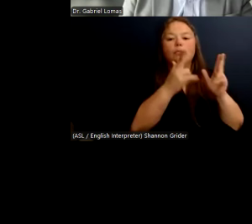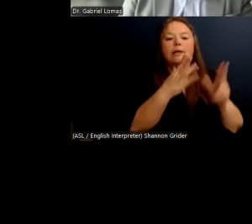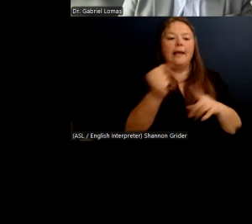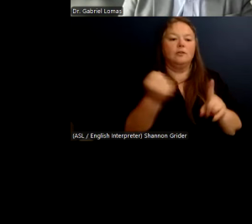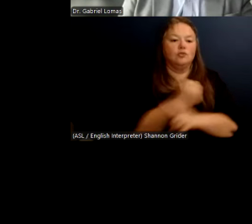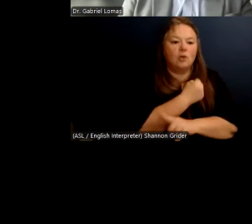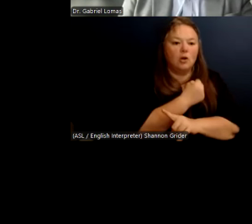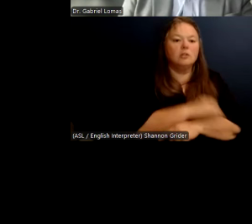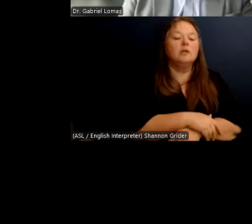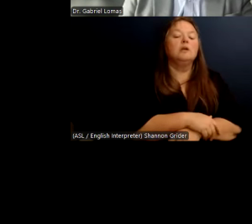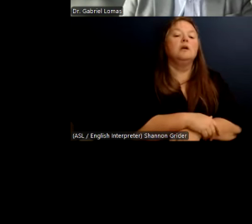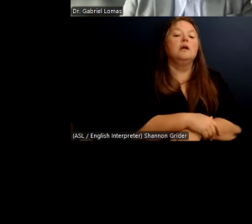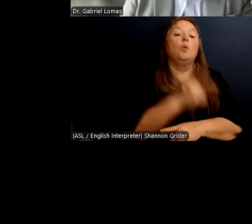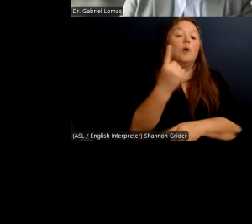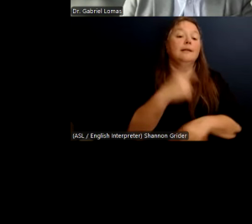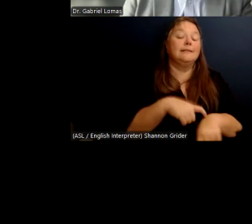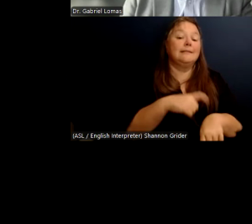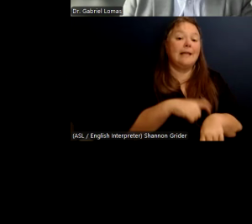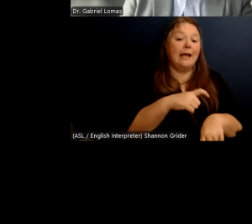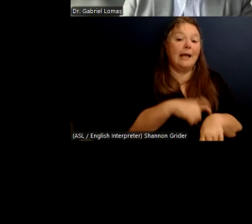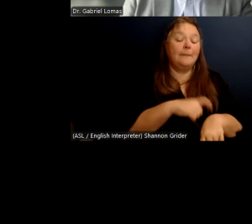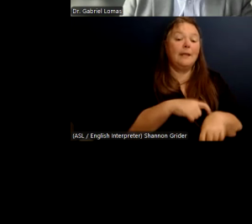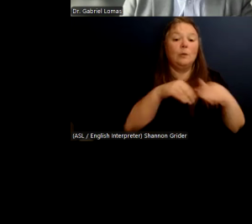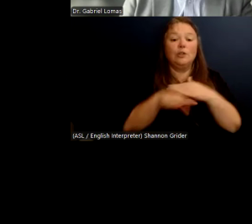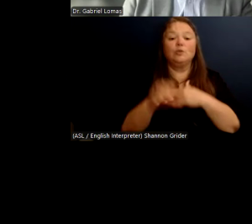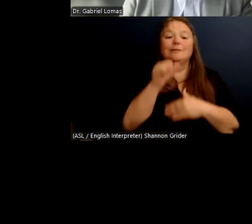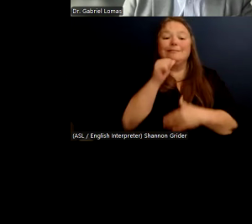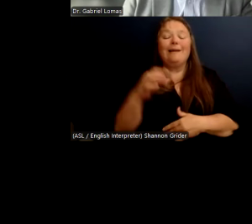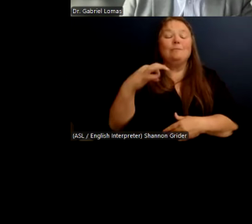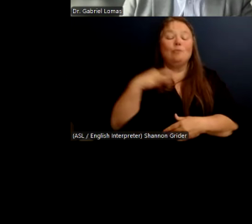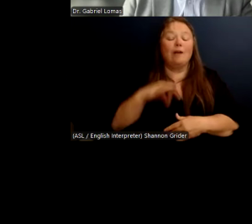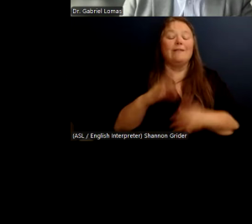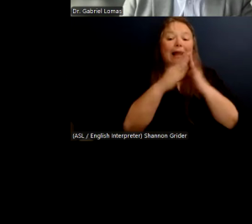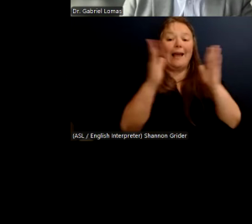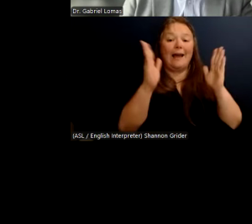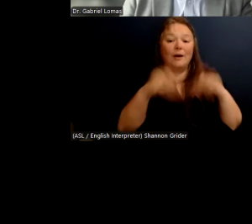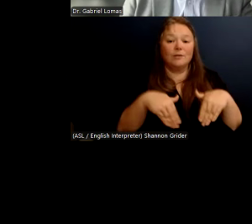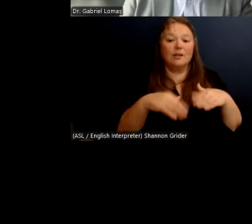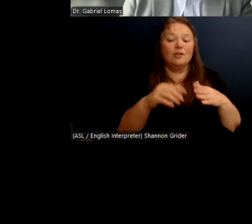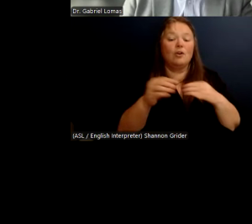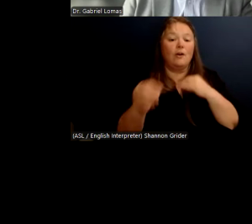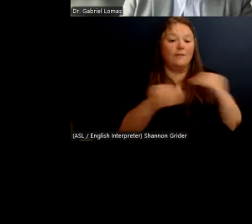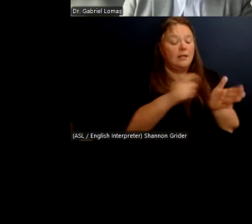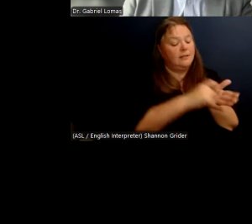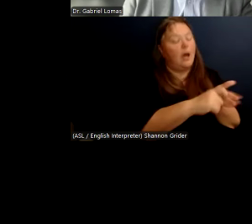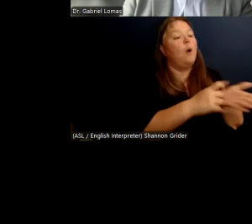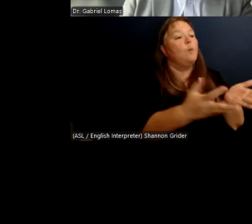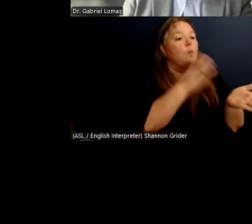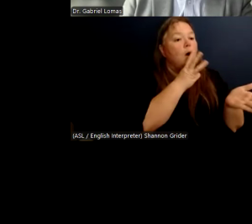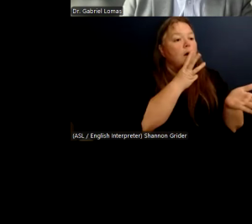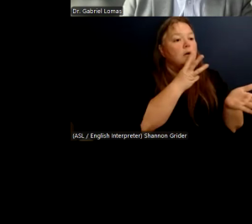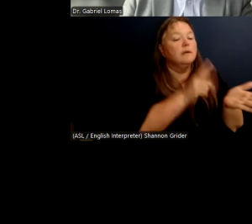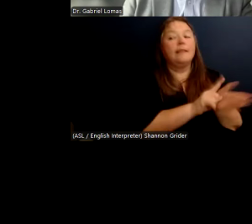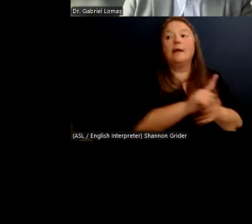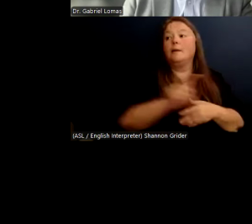times that he was arrested, he went into a nonprofit housing office, asked for water by writing a note, and then grabbed money from